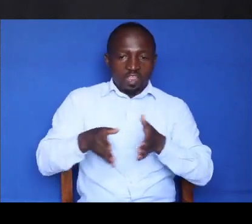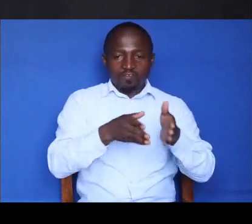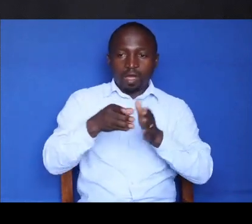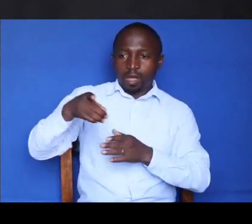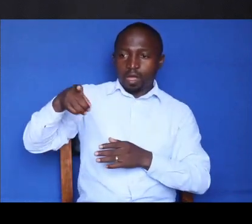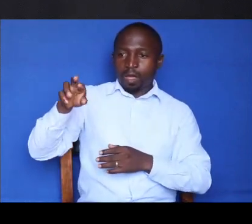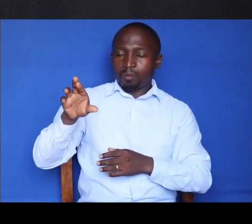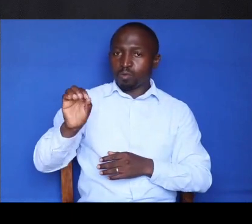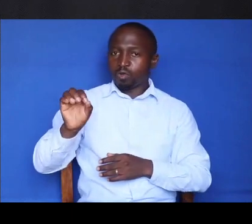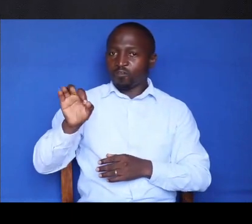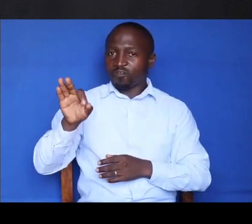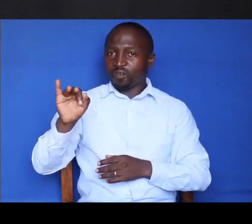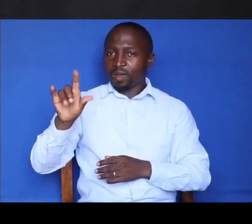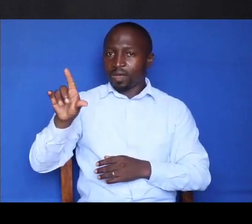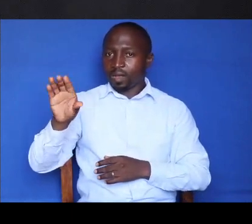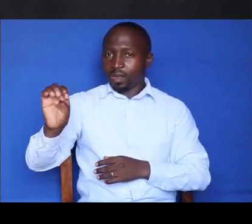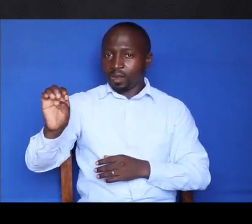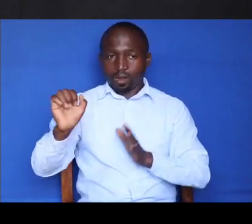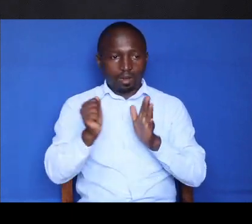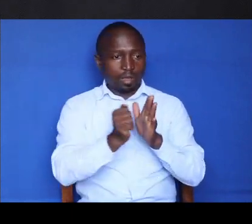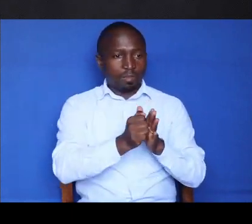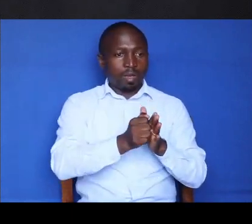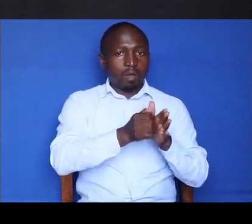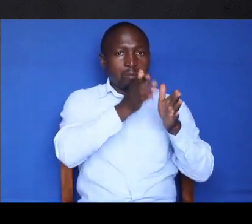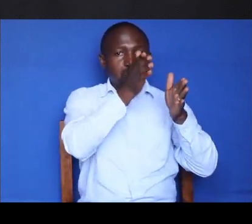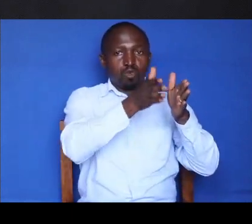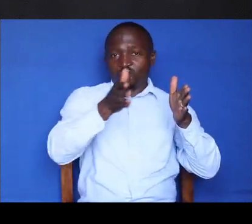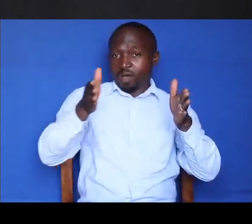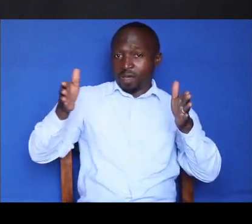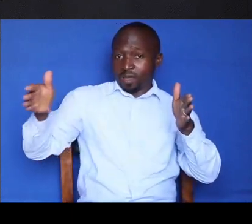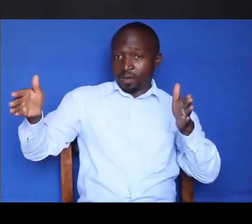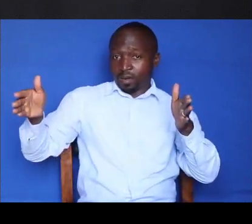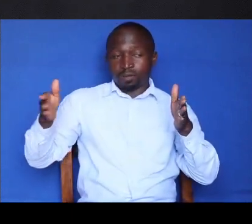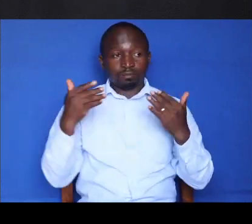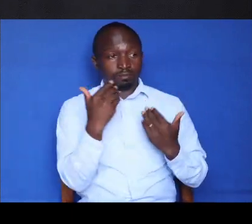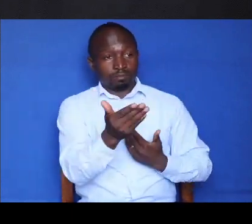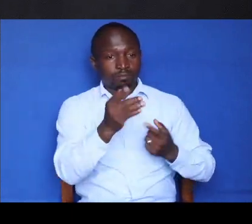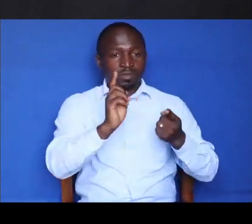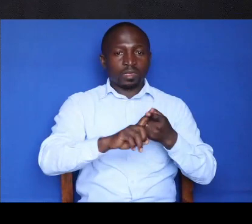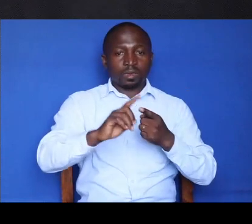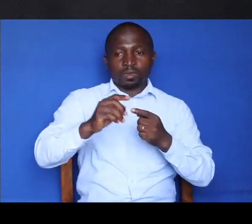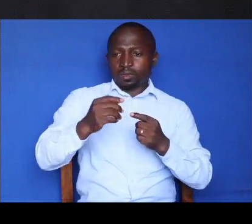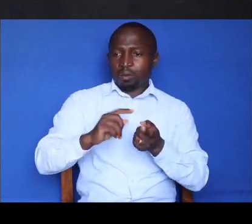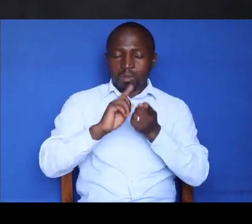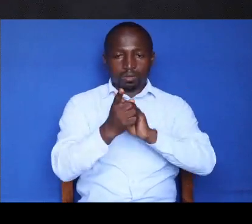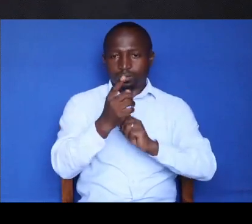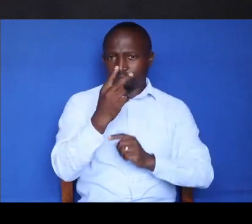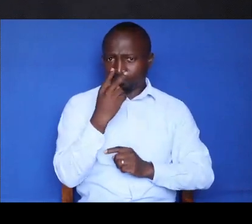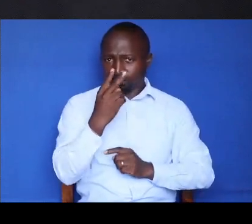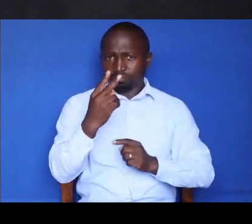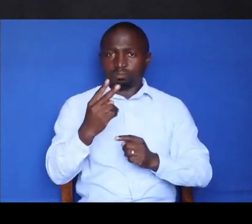The river profile is made to have new physical appearance. The river profile is made to